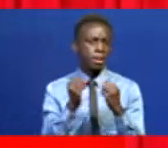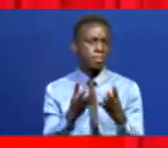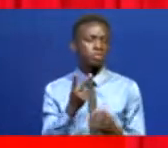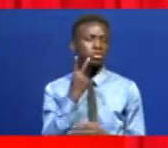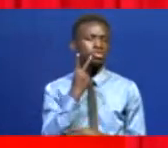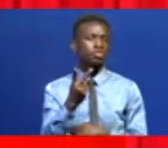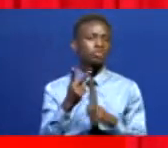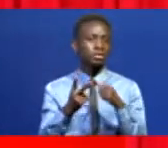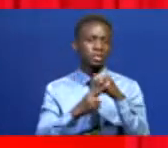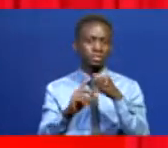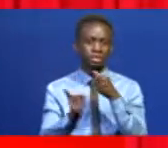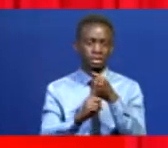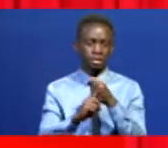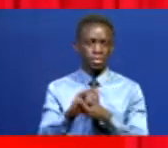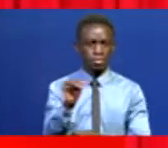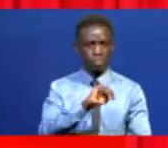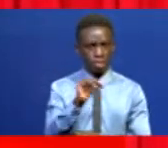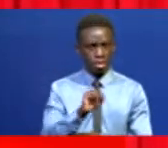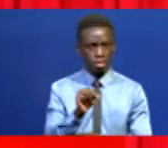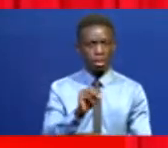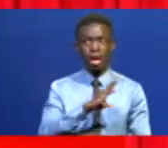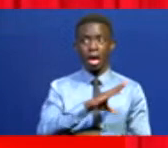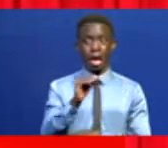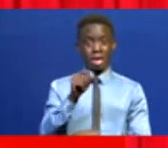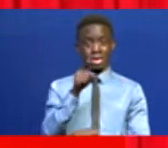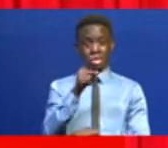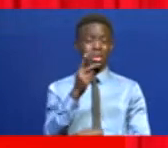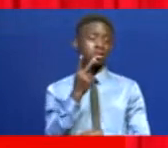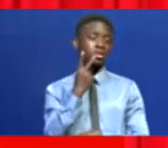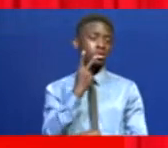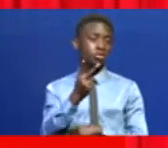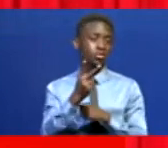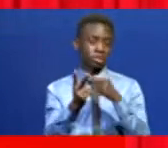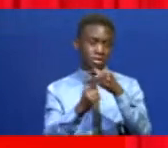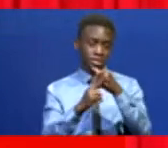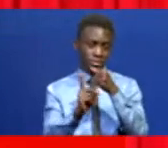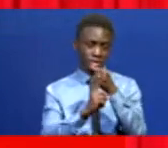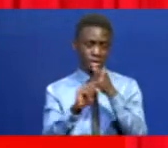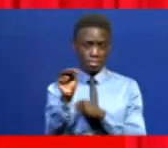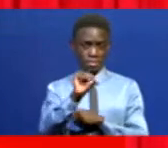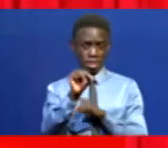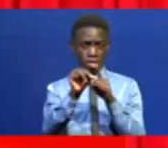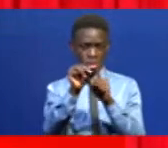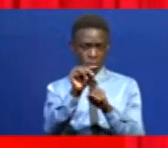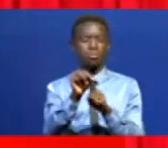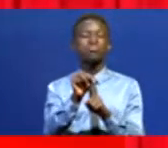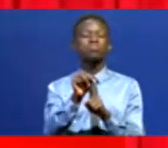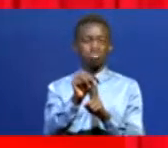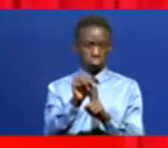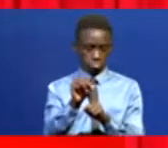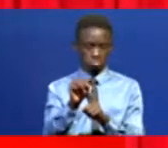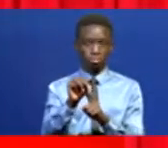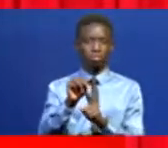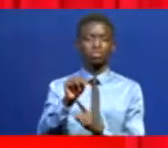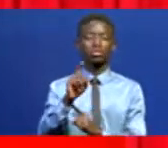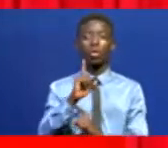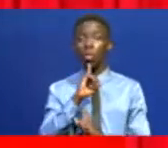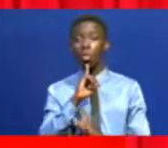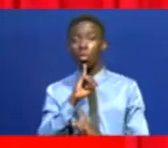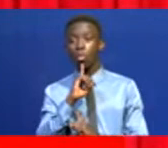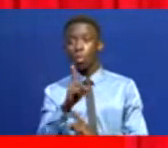276 million, and out of the 276 million, Your Excellency,